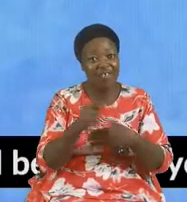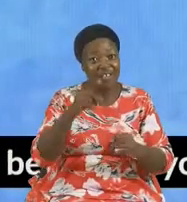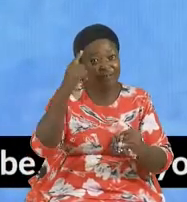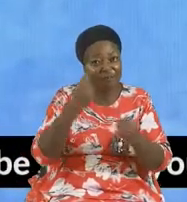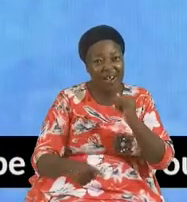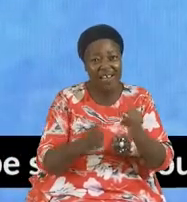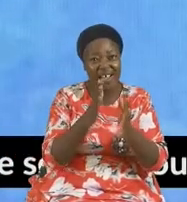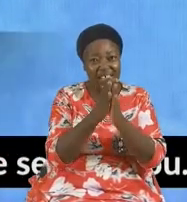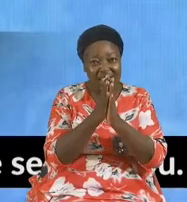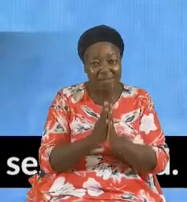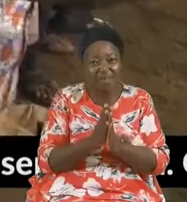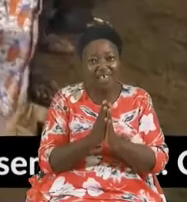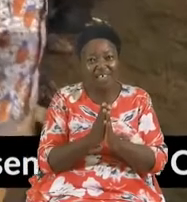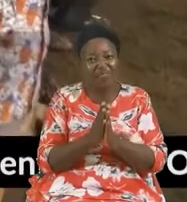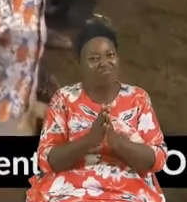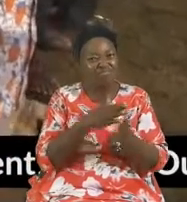now.